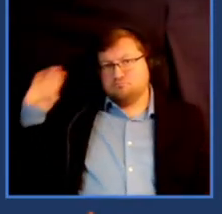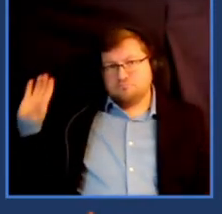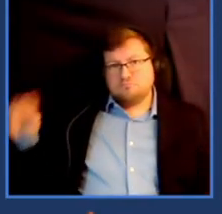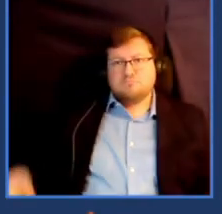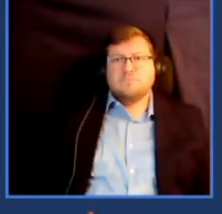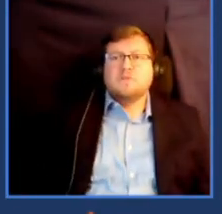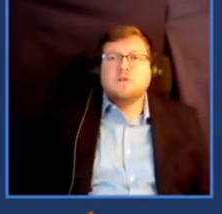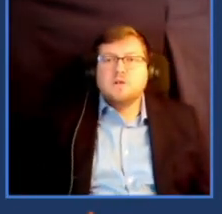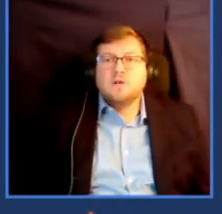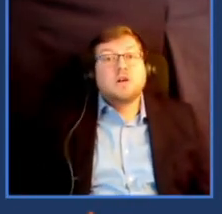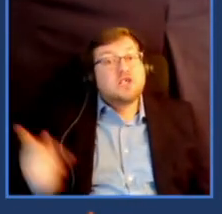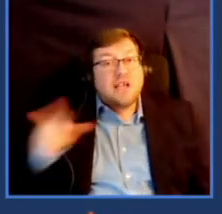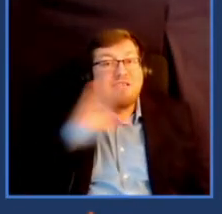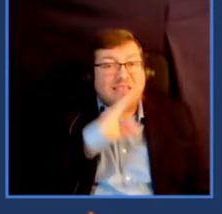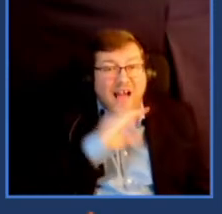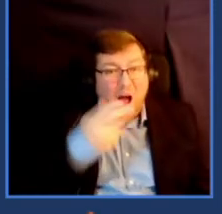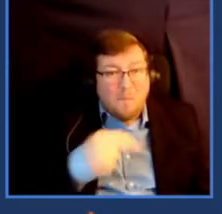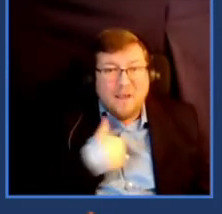Lying on me.